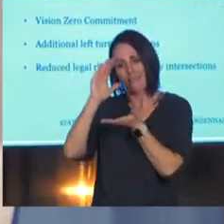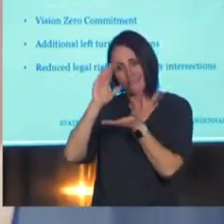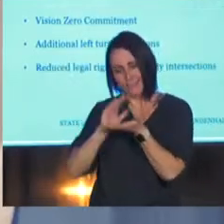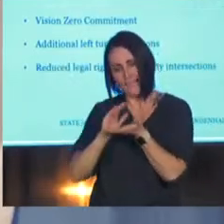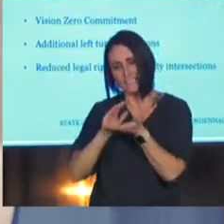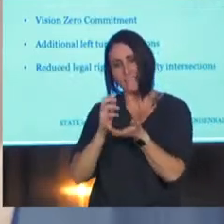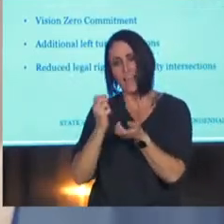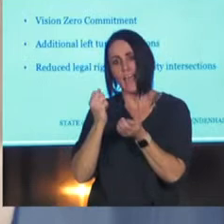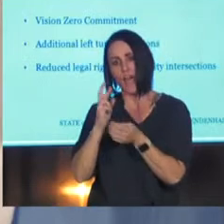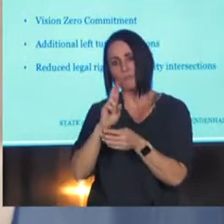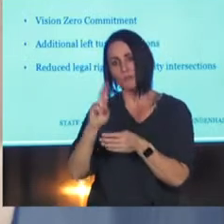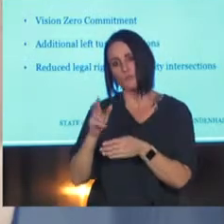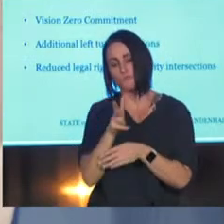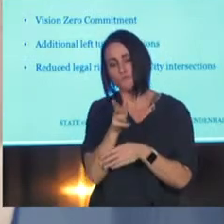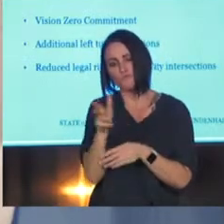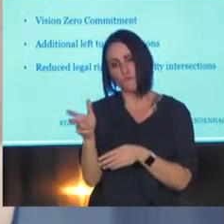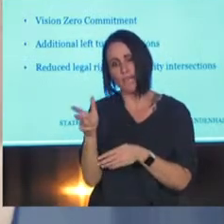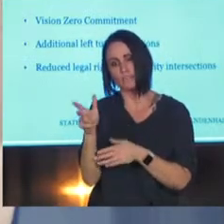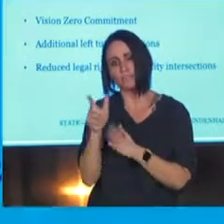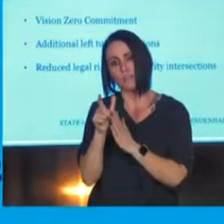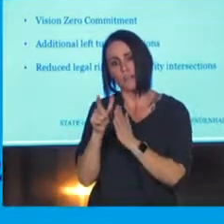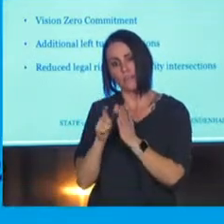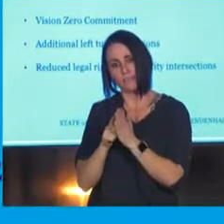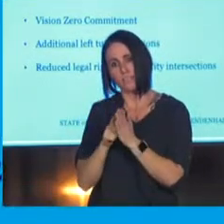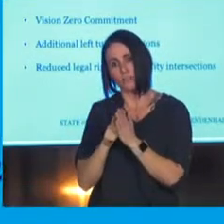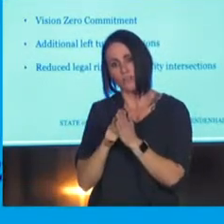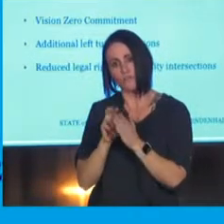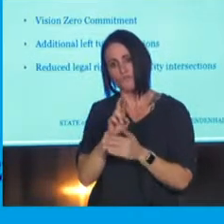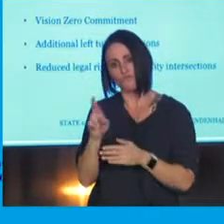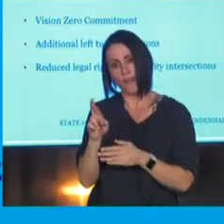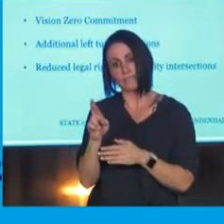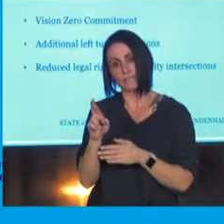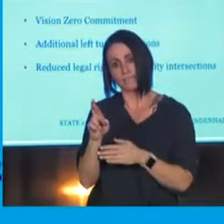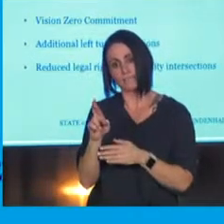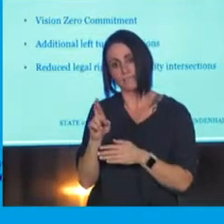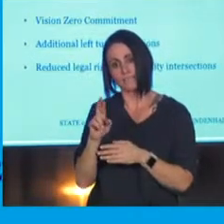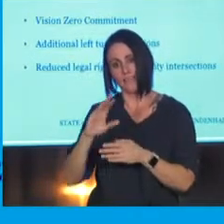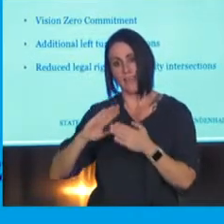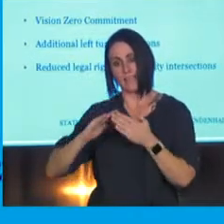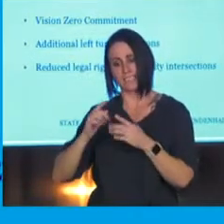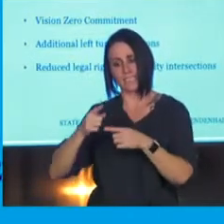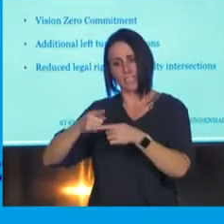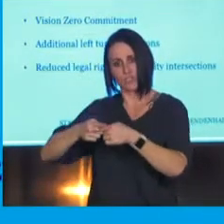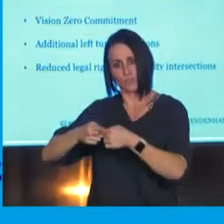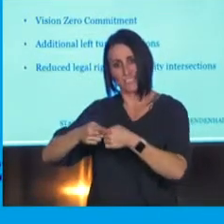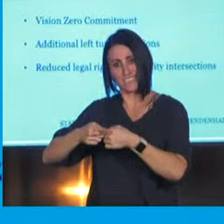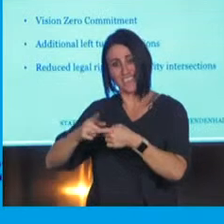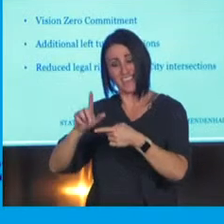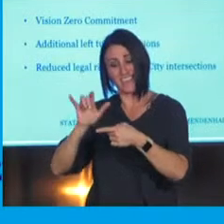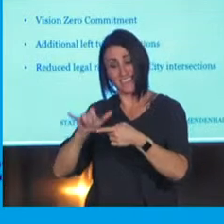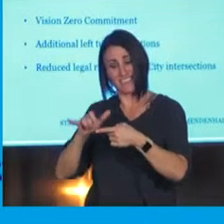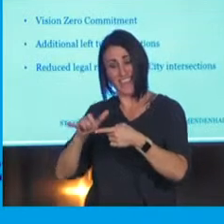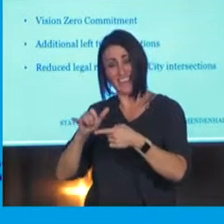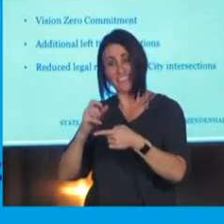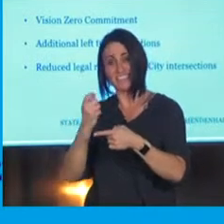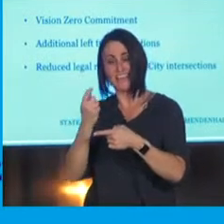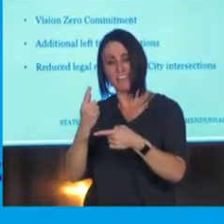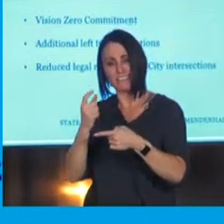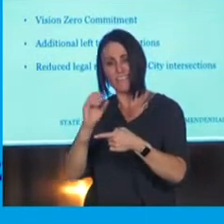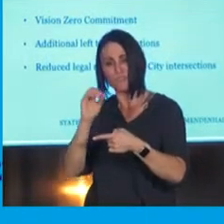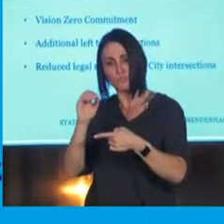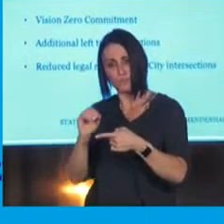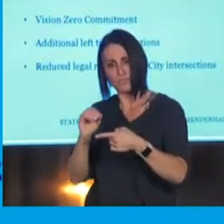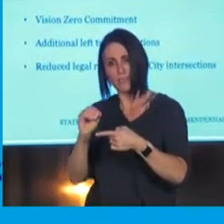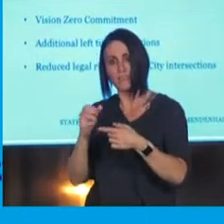of right-hand turn, legal right-hand turns at city intersections, which account for 11% of auto versus